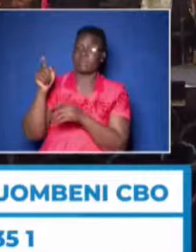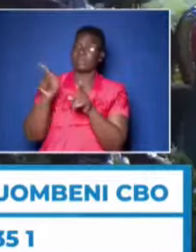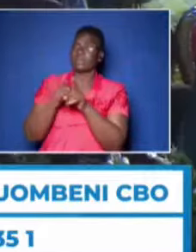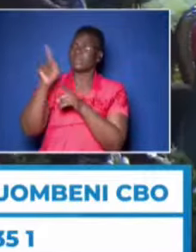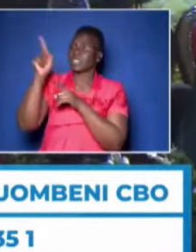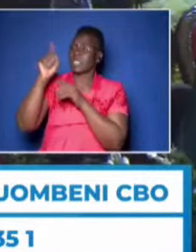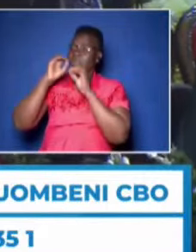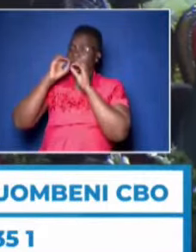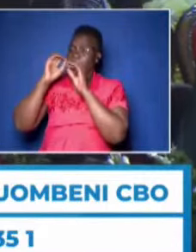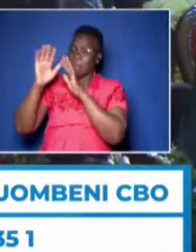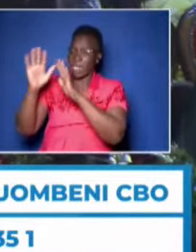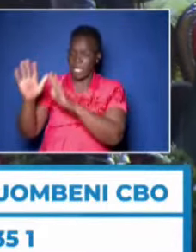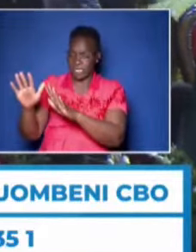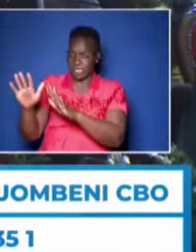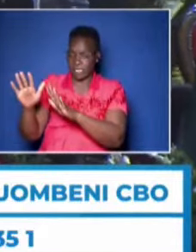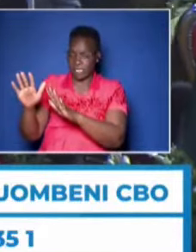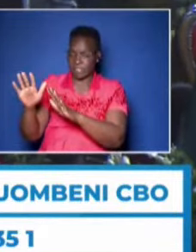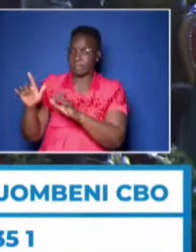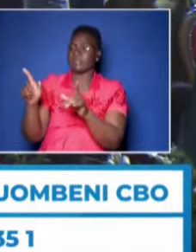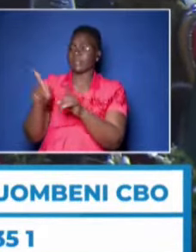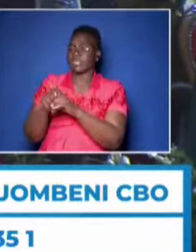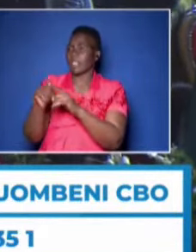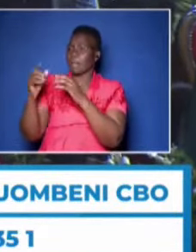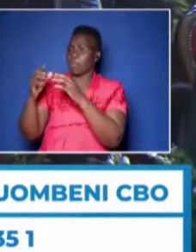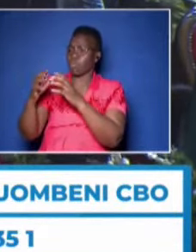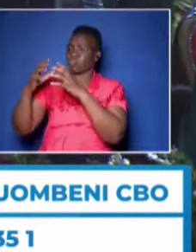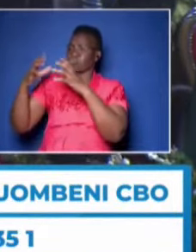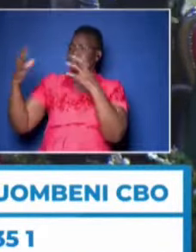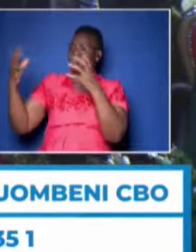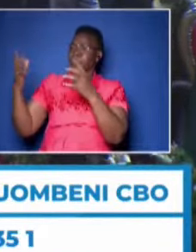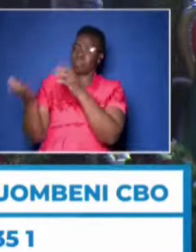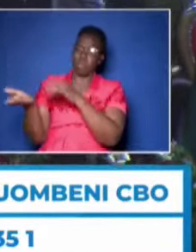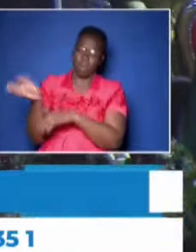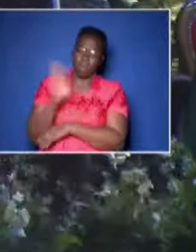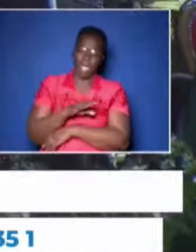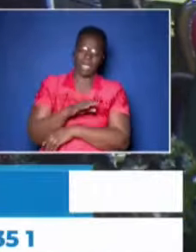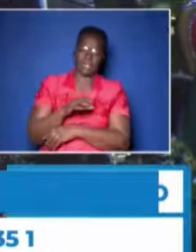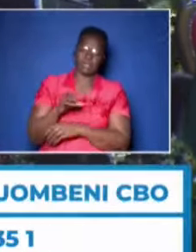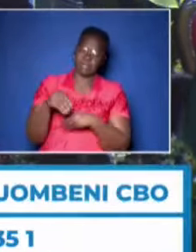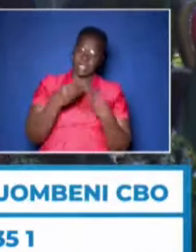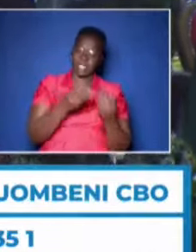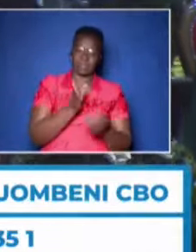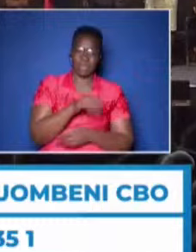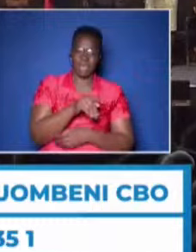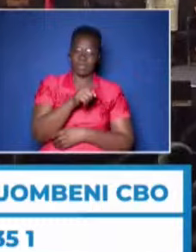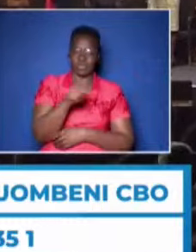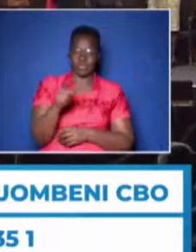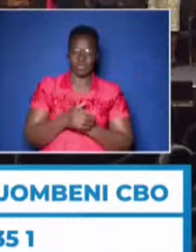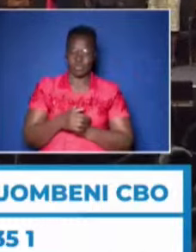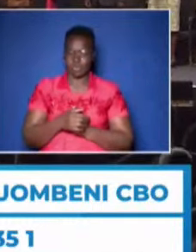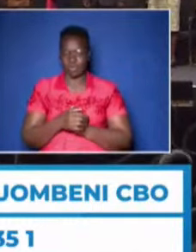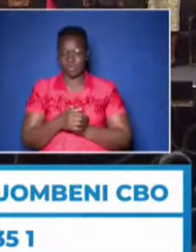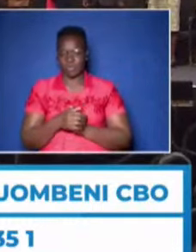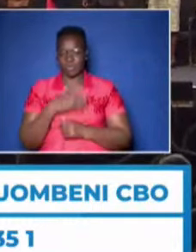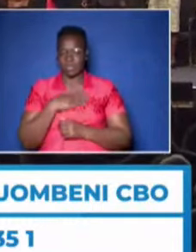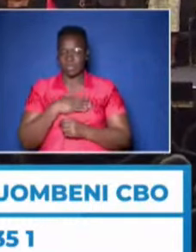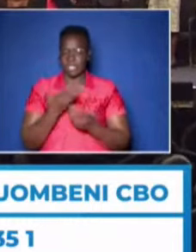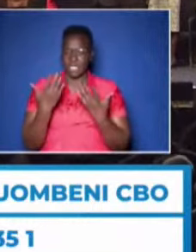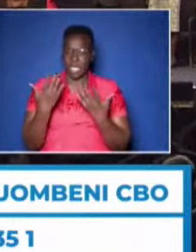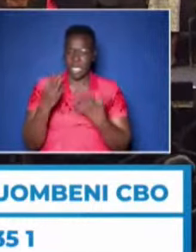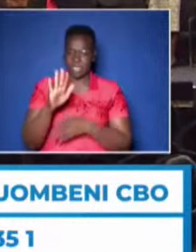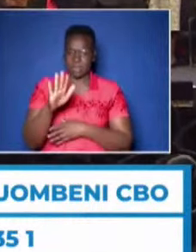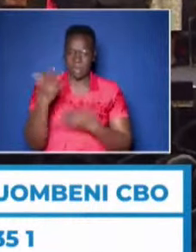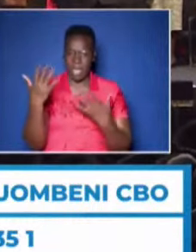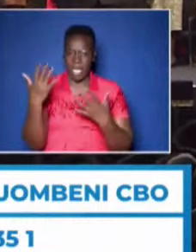blesses it he multiplies it and he gives it back to you so stretch your hands